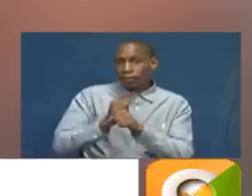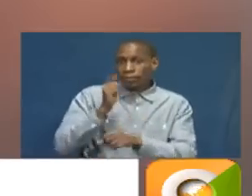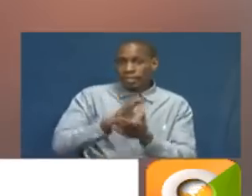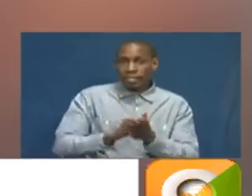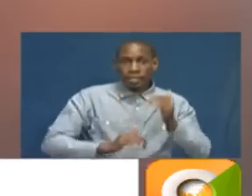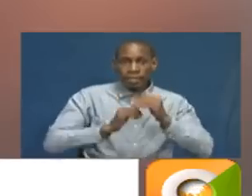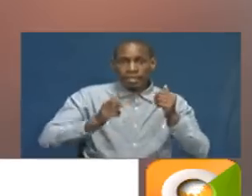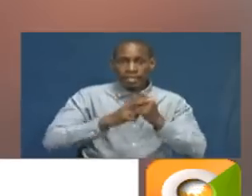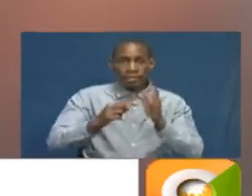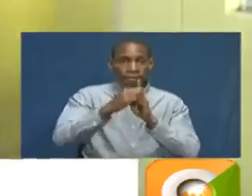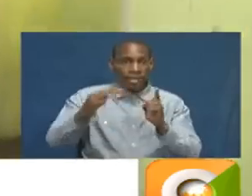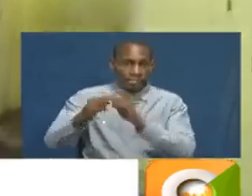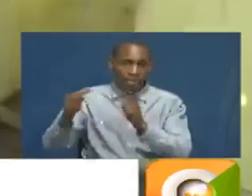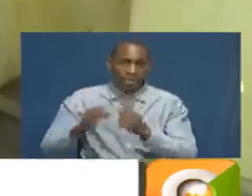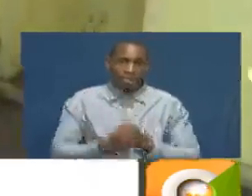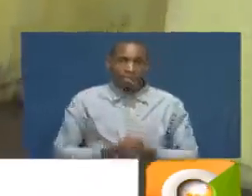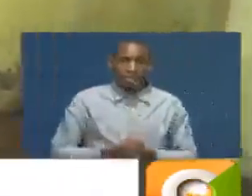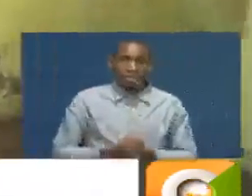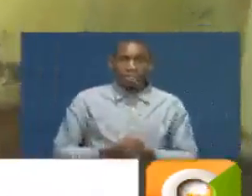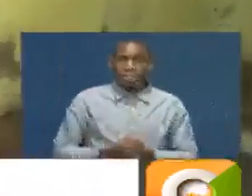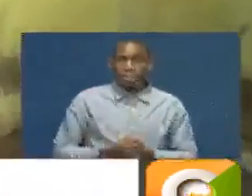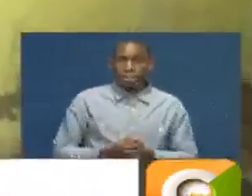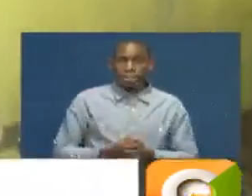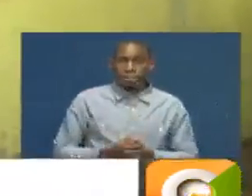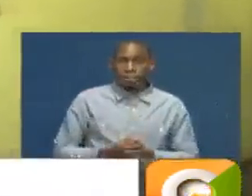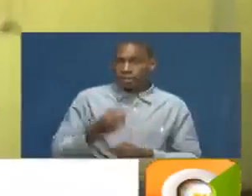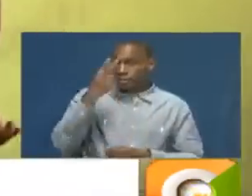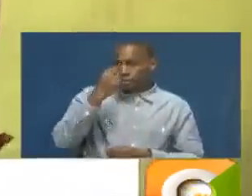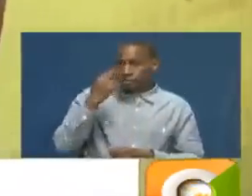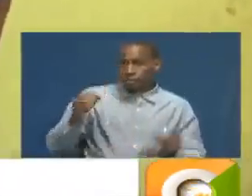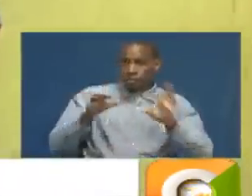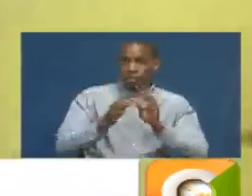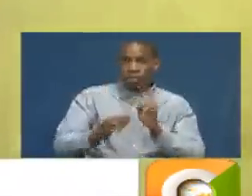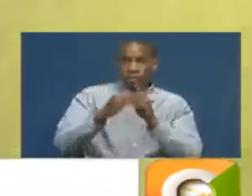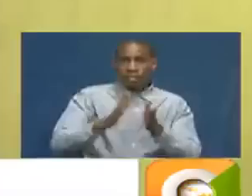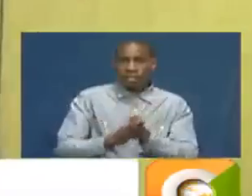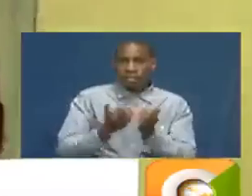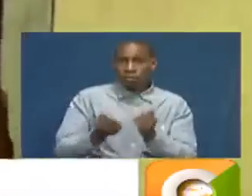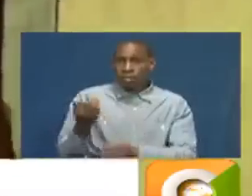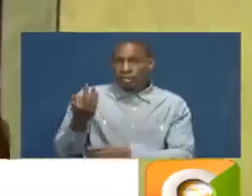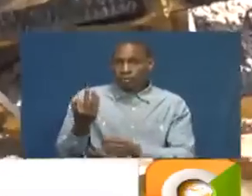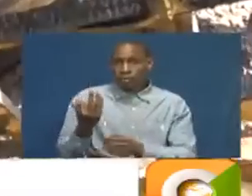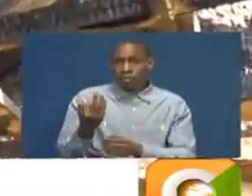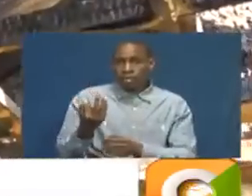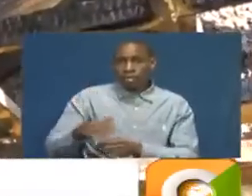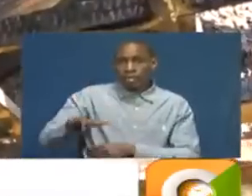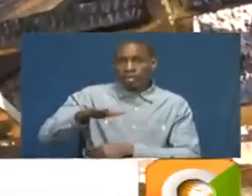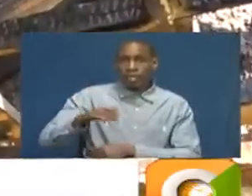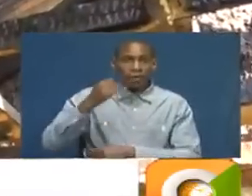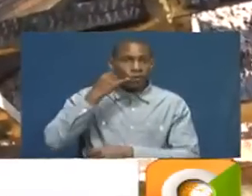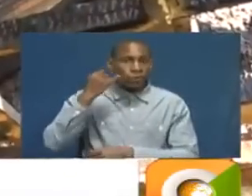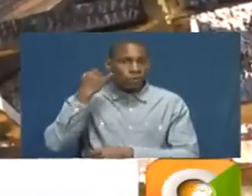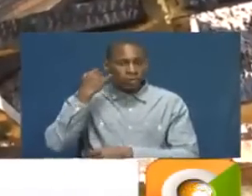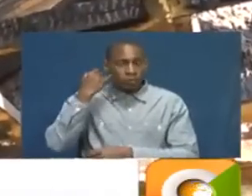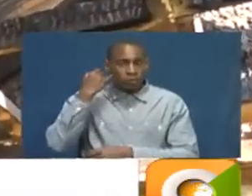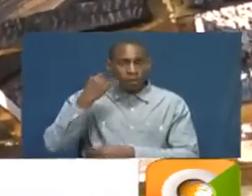at least seven murders. He has been linked to the murders of three children in Mitimingi area of Nakuru